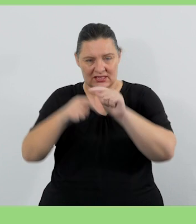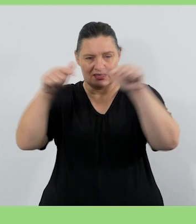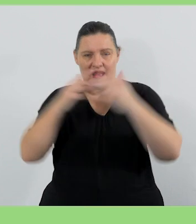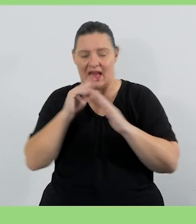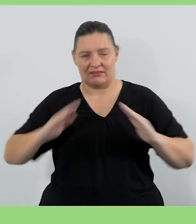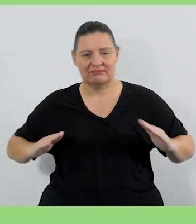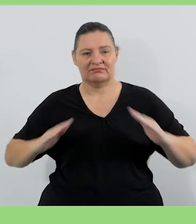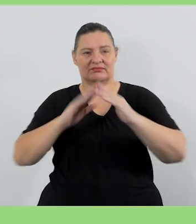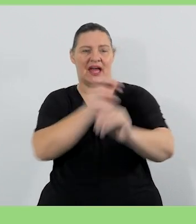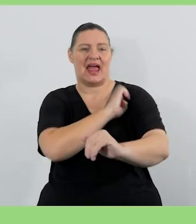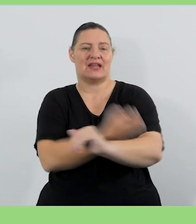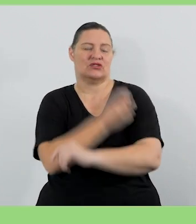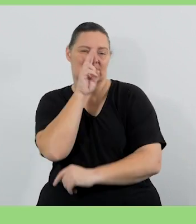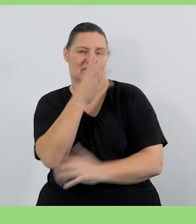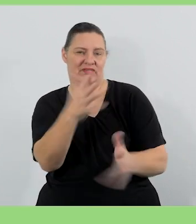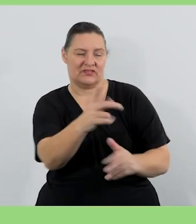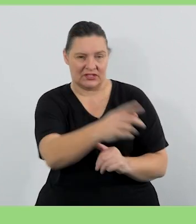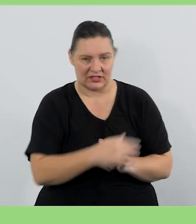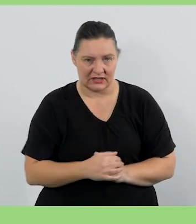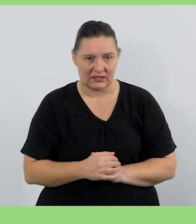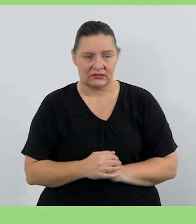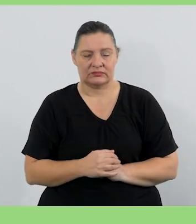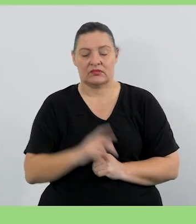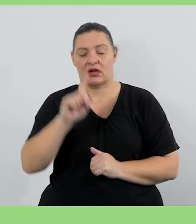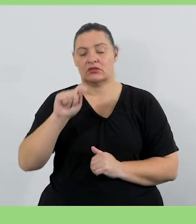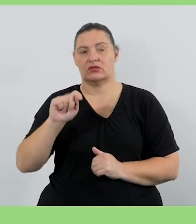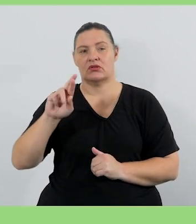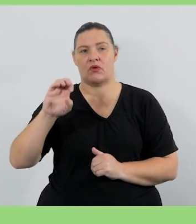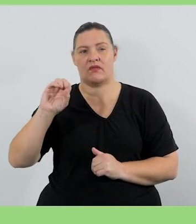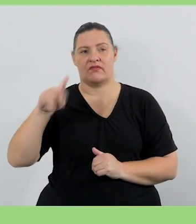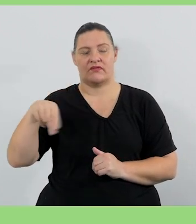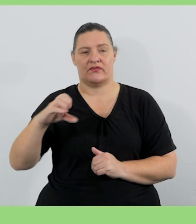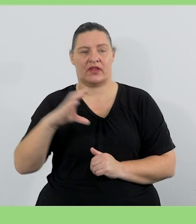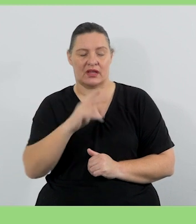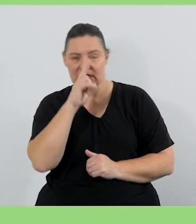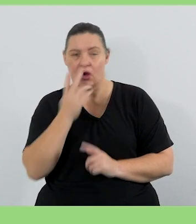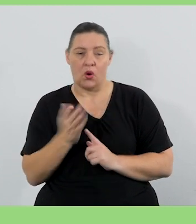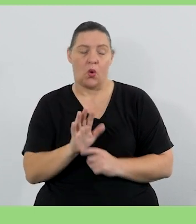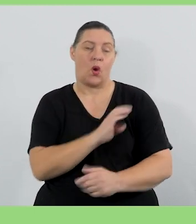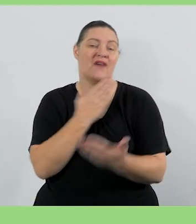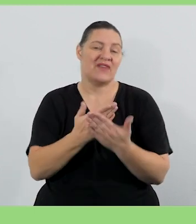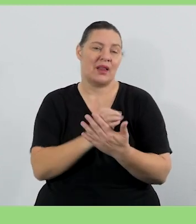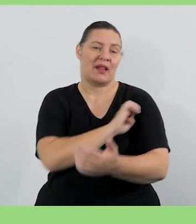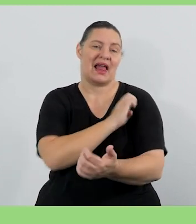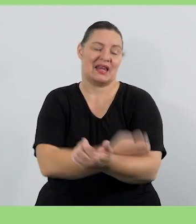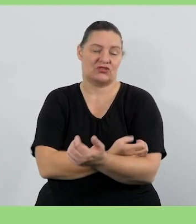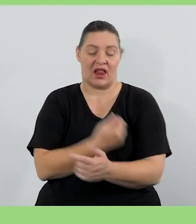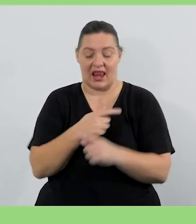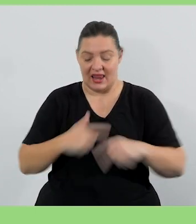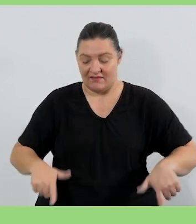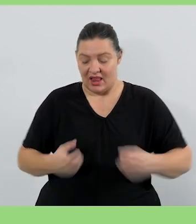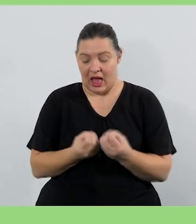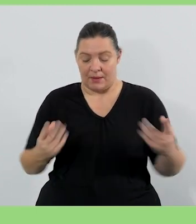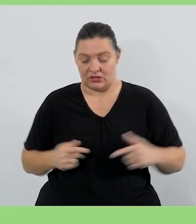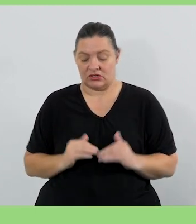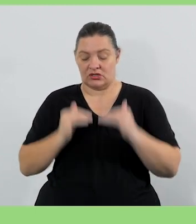an energy pyramid, which you've already seen. So the trophic levels are showing us how much energy is available at each